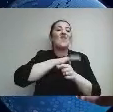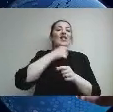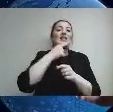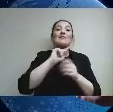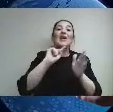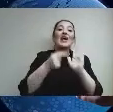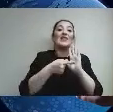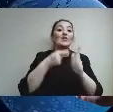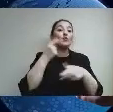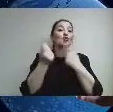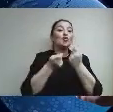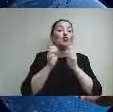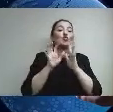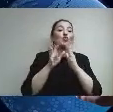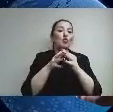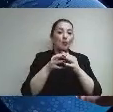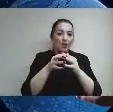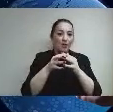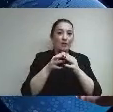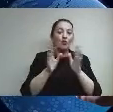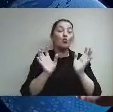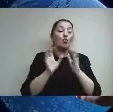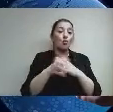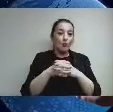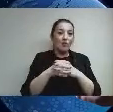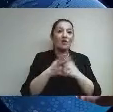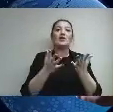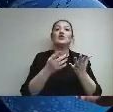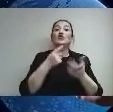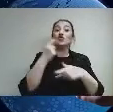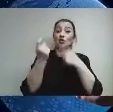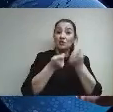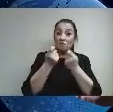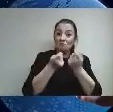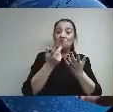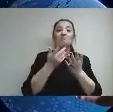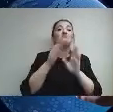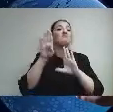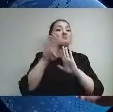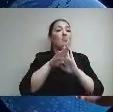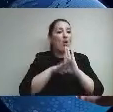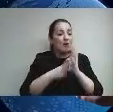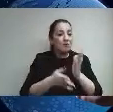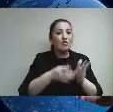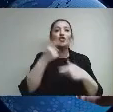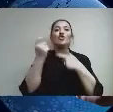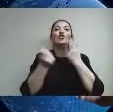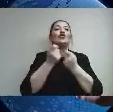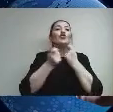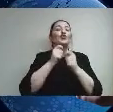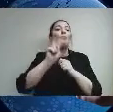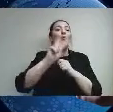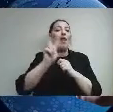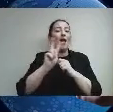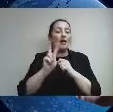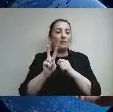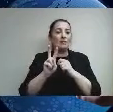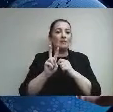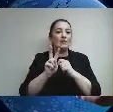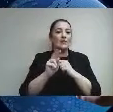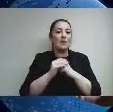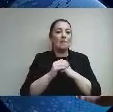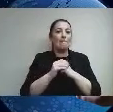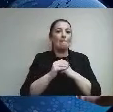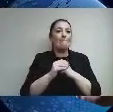with the activities and business models that we have, we want them to have a